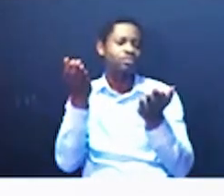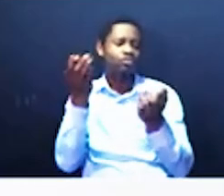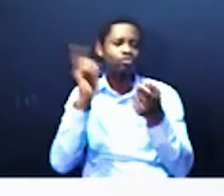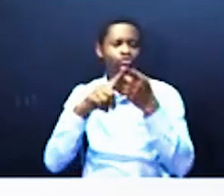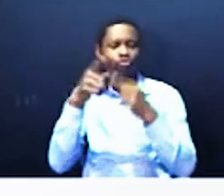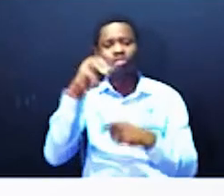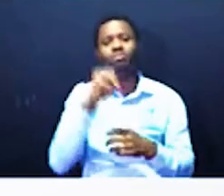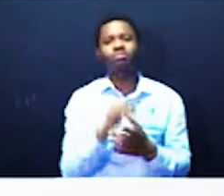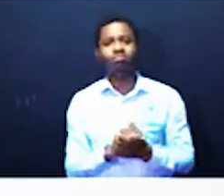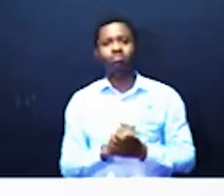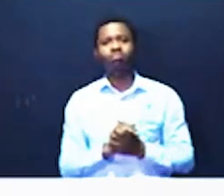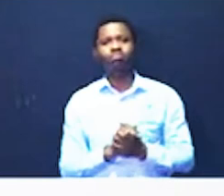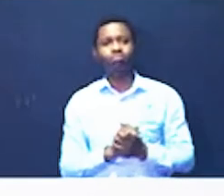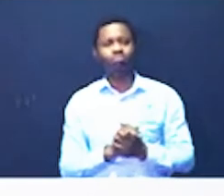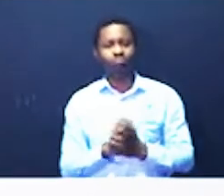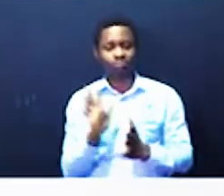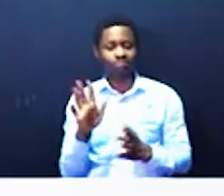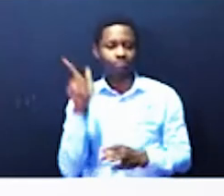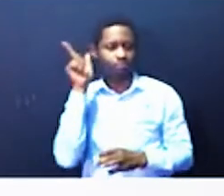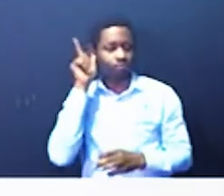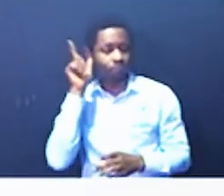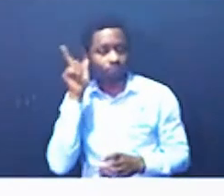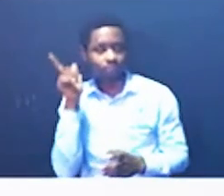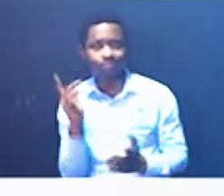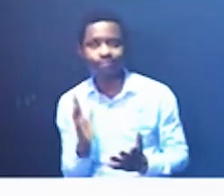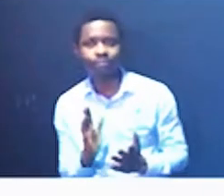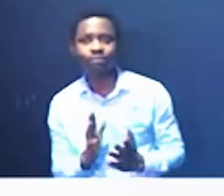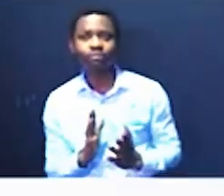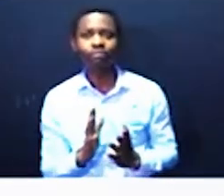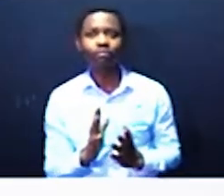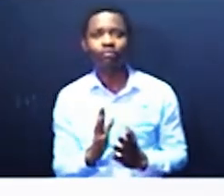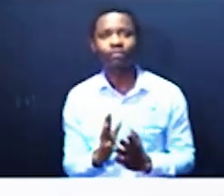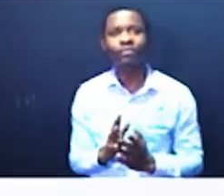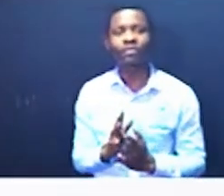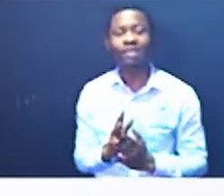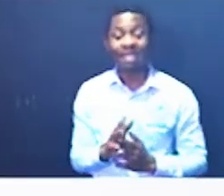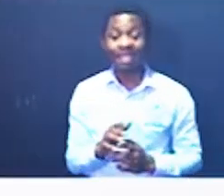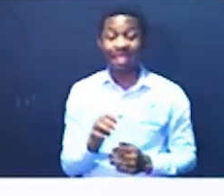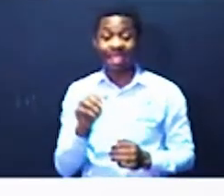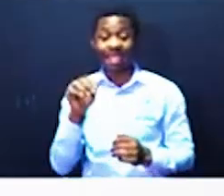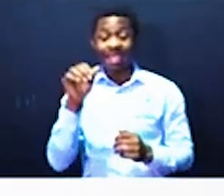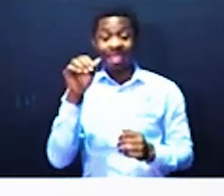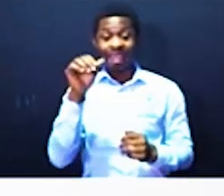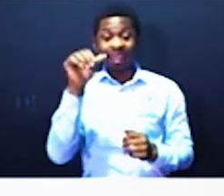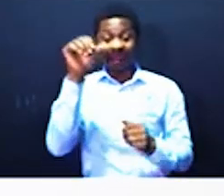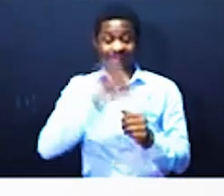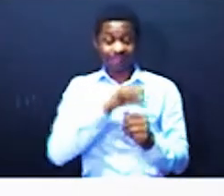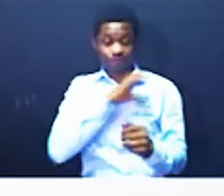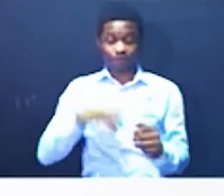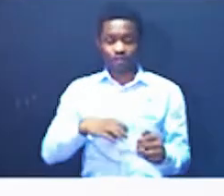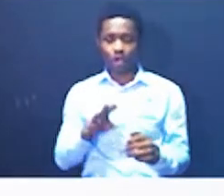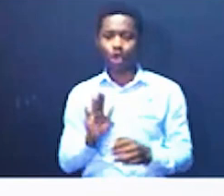So pay attention to this one, brothers. It is the duty of Christians